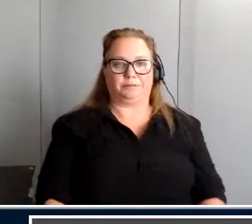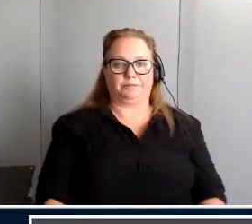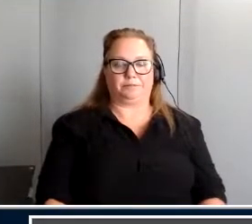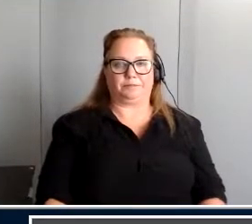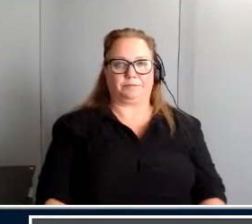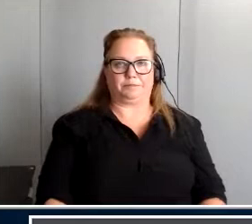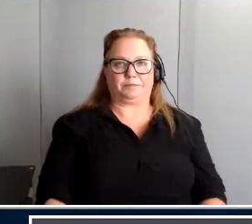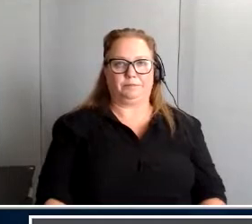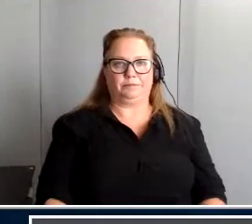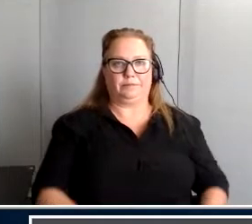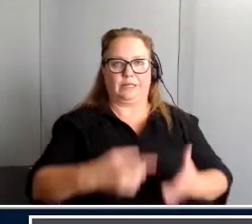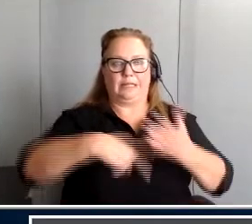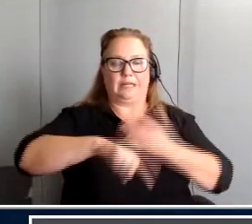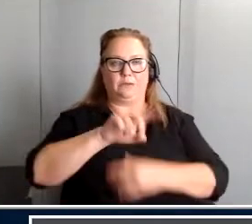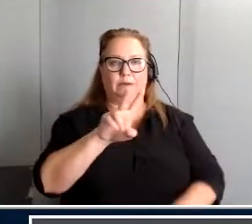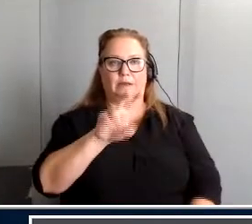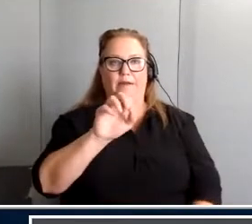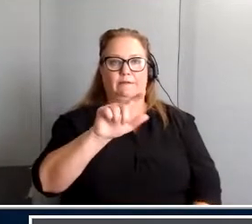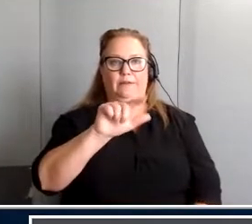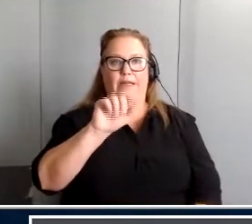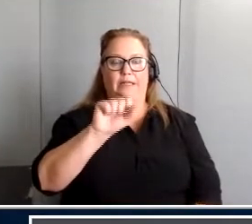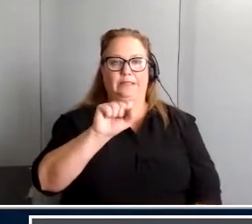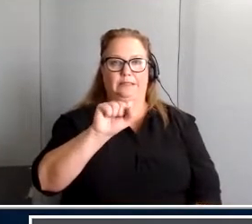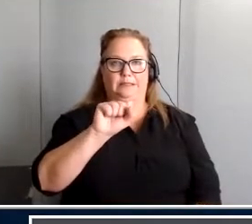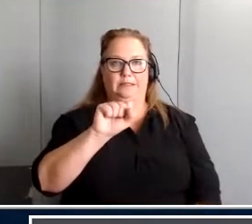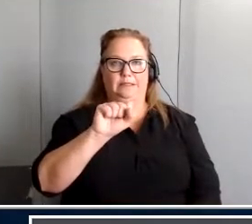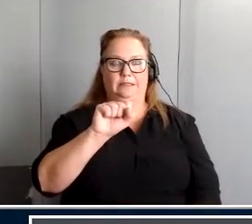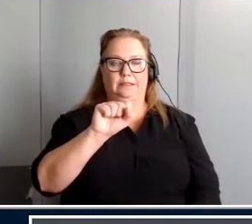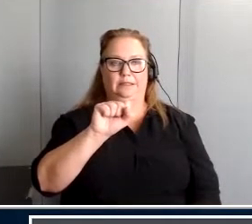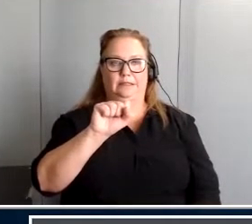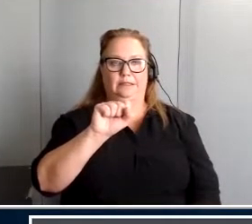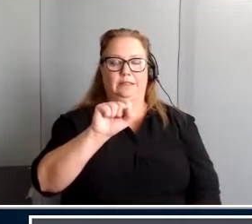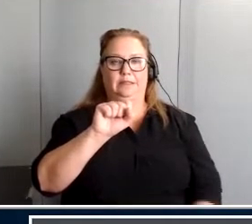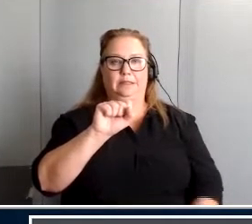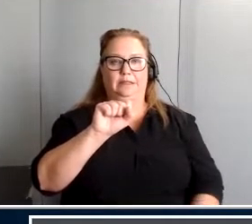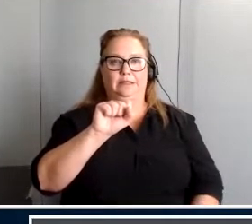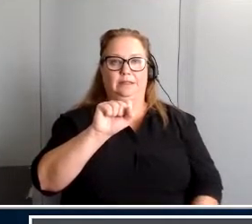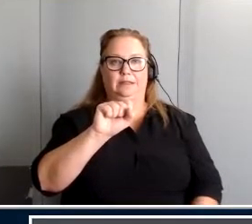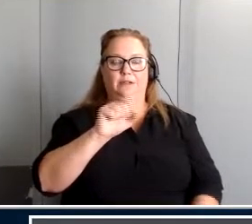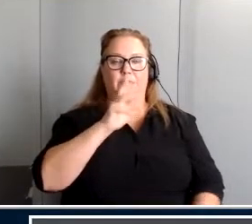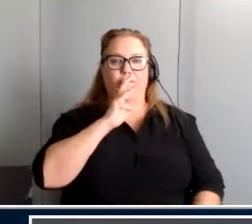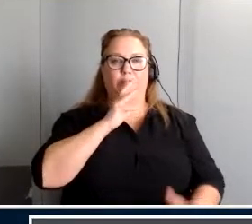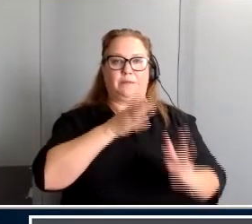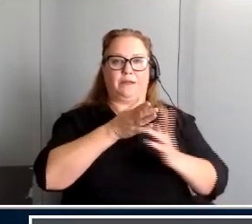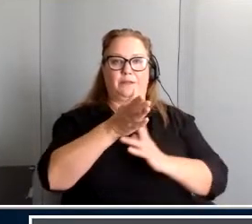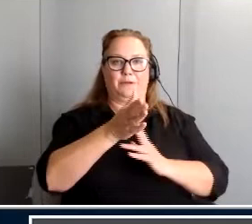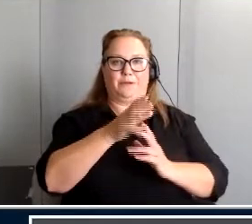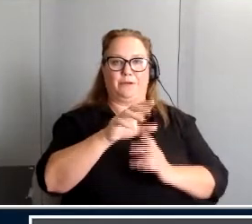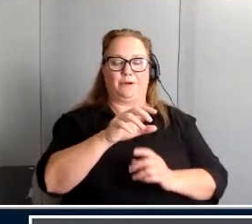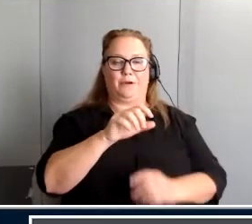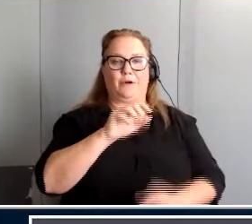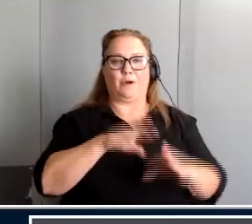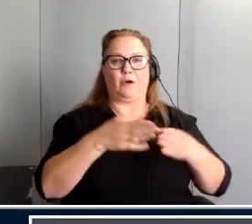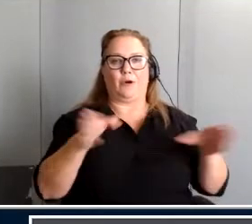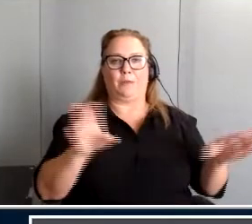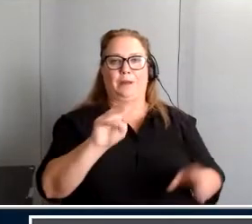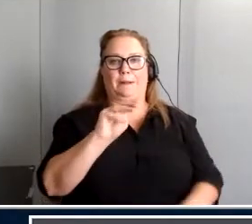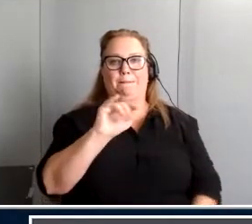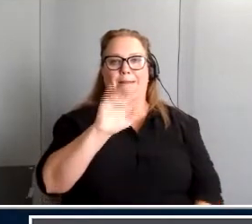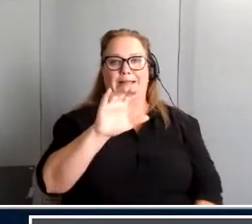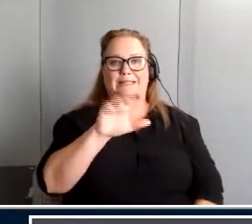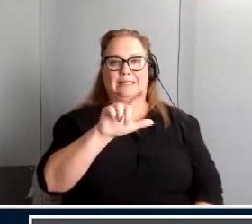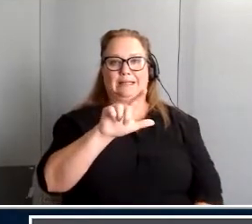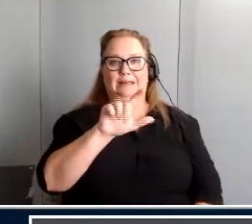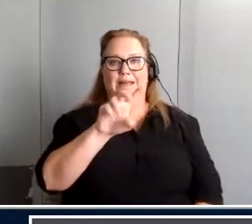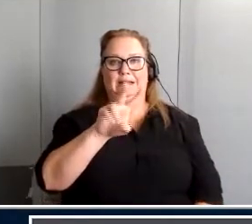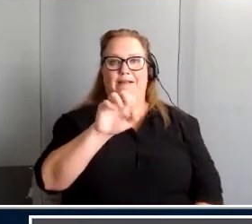week you're going to be in Vegas for open mics with Dr. Stites. I am in open mics, and I think you're going to have to talk to me from I Vegas. am. I'm going That's to gonna sit in your be seat. fun. Yeah, Do not adjust your